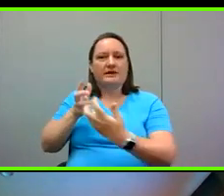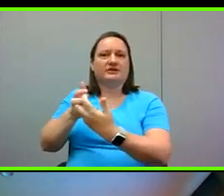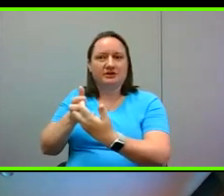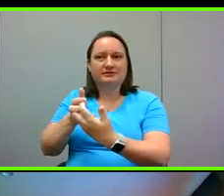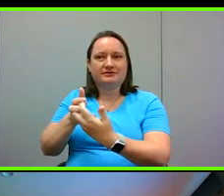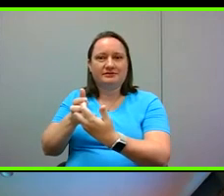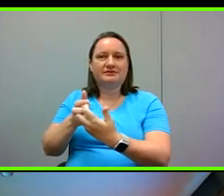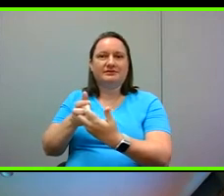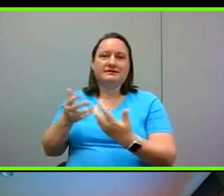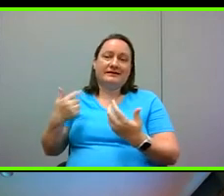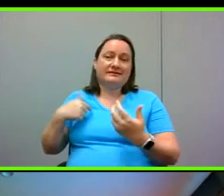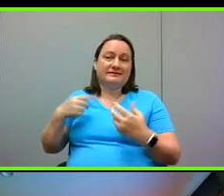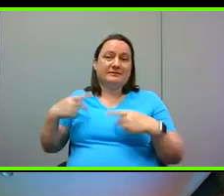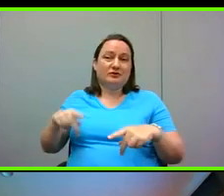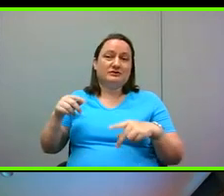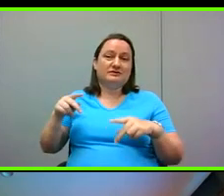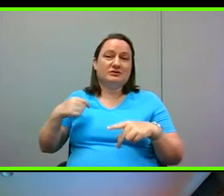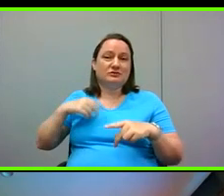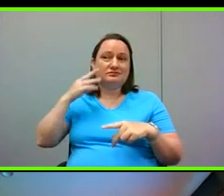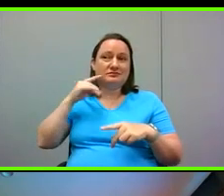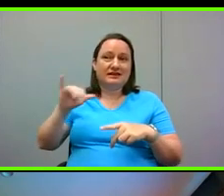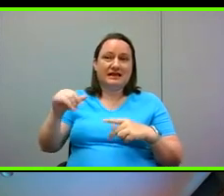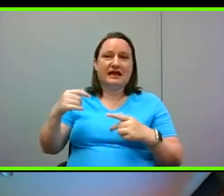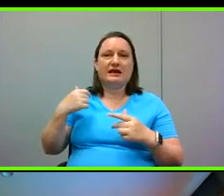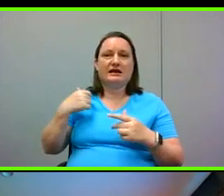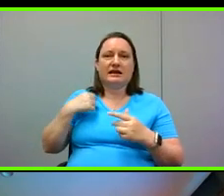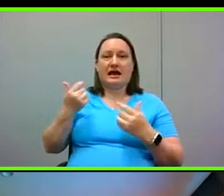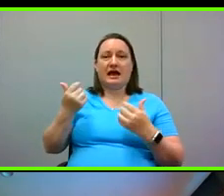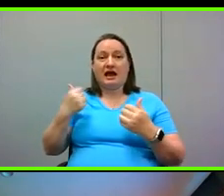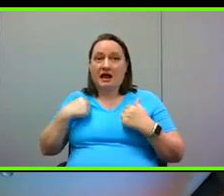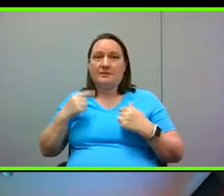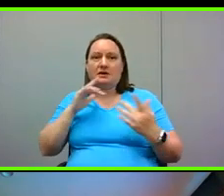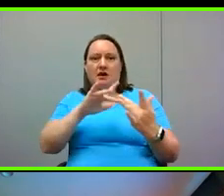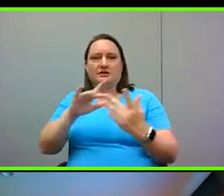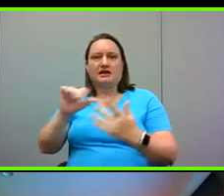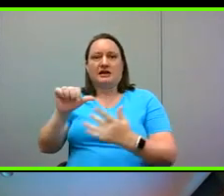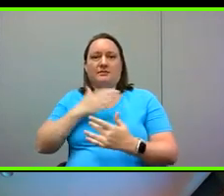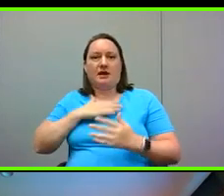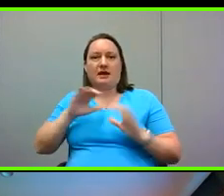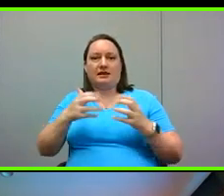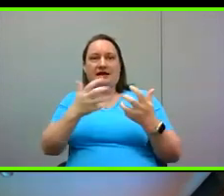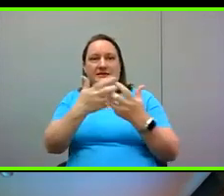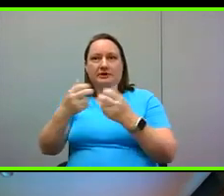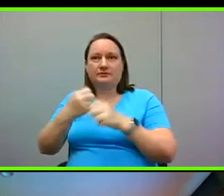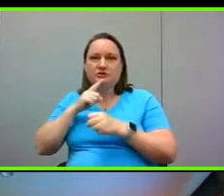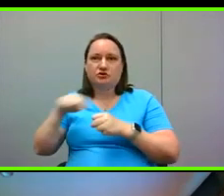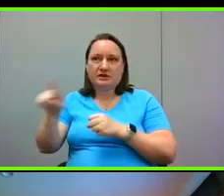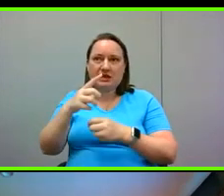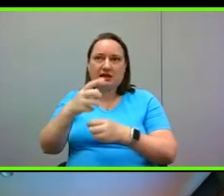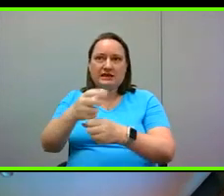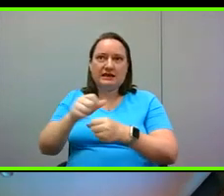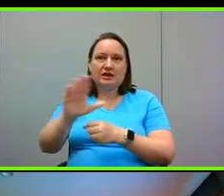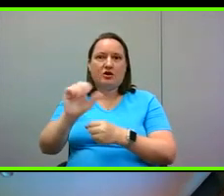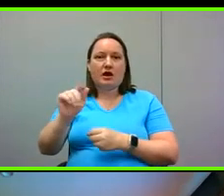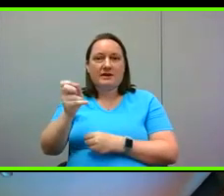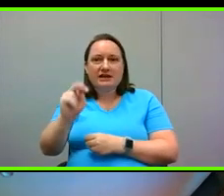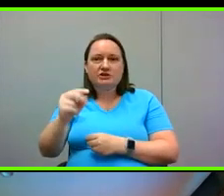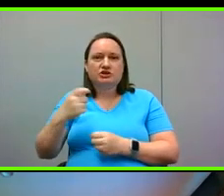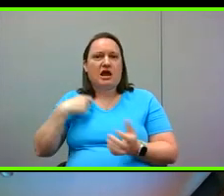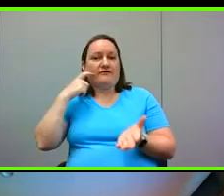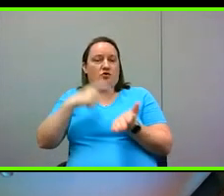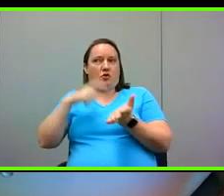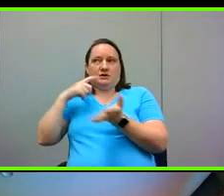advocate, reaching out to some classmates, making sure they get their accommodations and stuff, and And I'm noticing that there's a lot of gaps happening